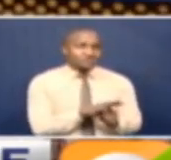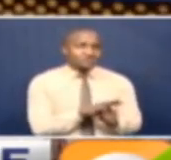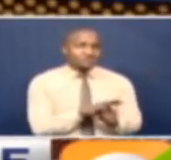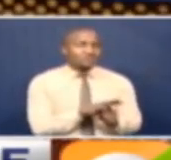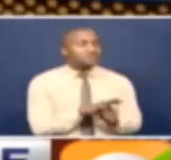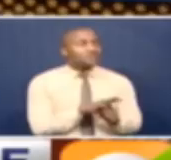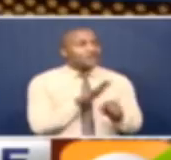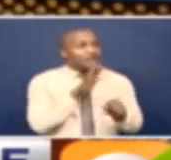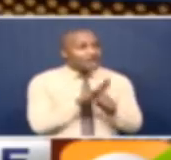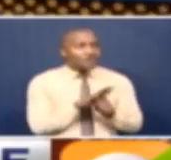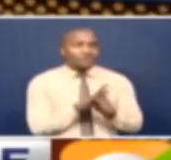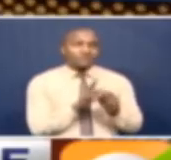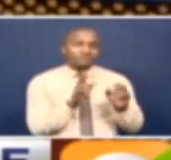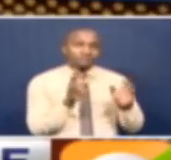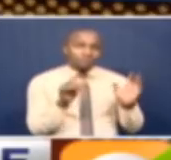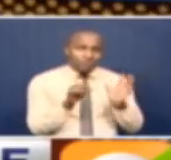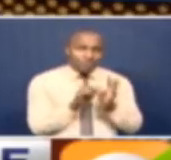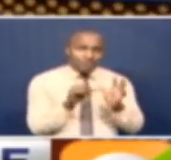barrage